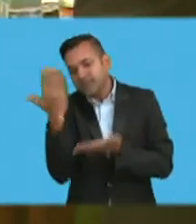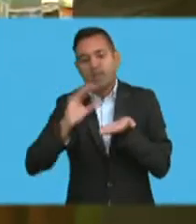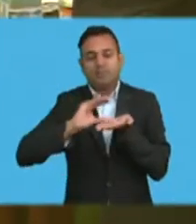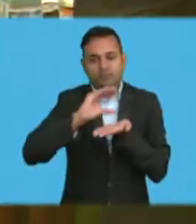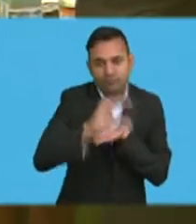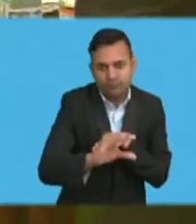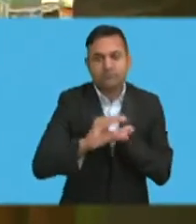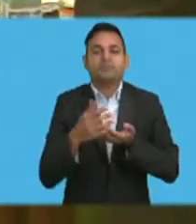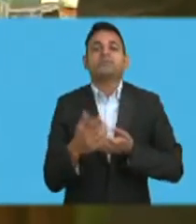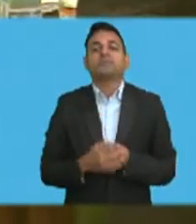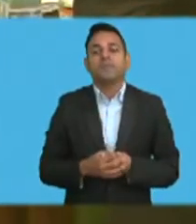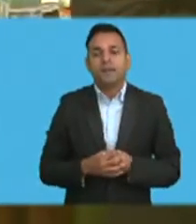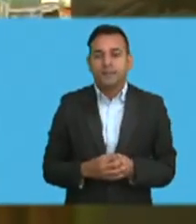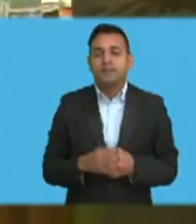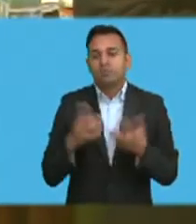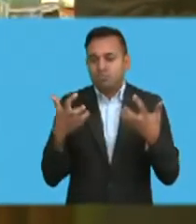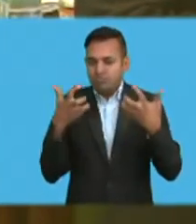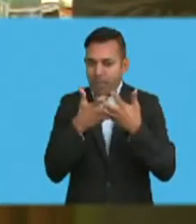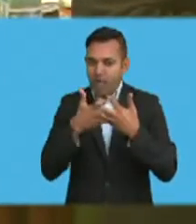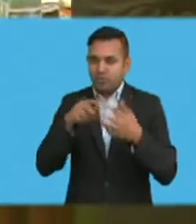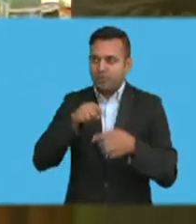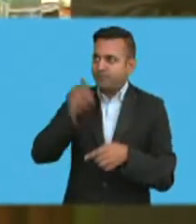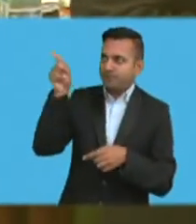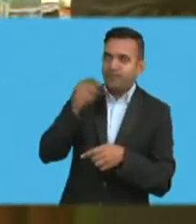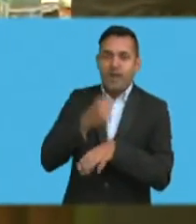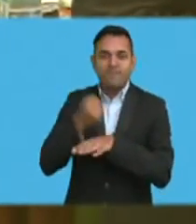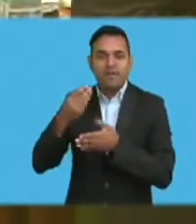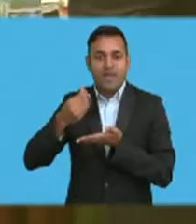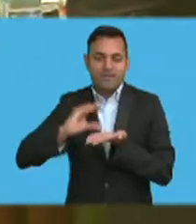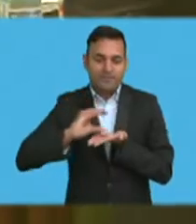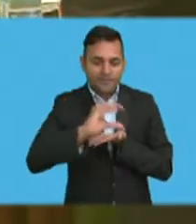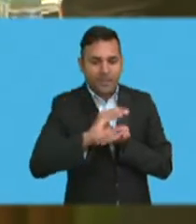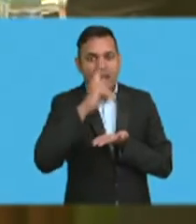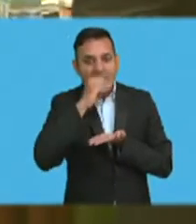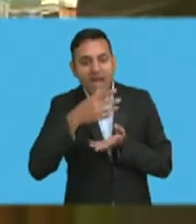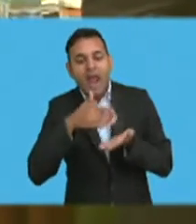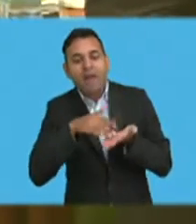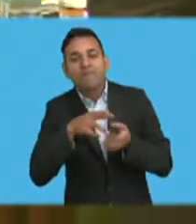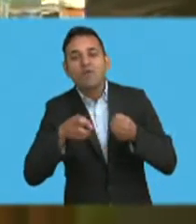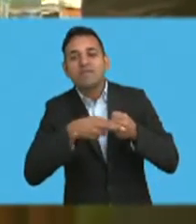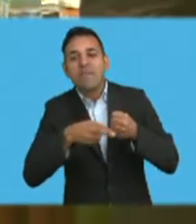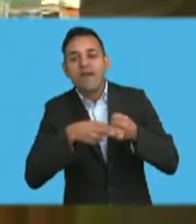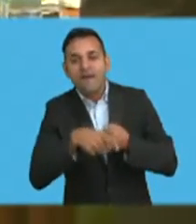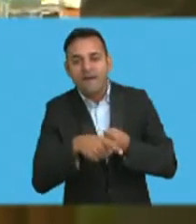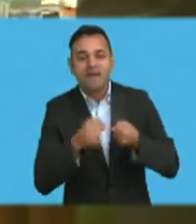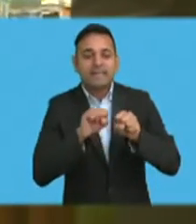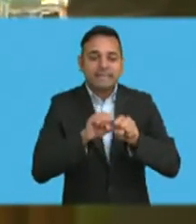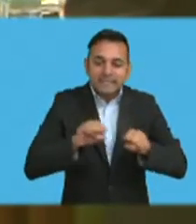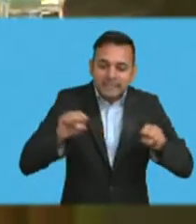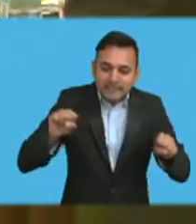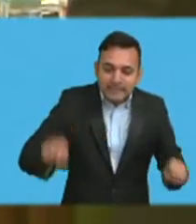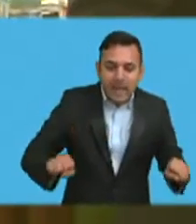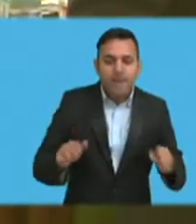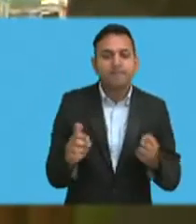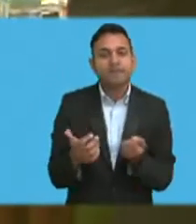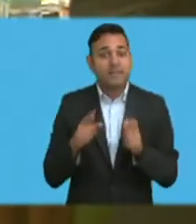sense of payment. So that's why such amount has been allocated to the Town Council to ensure that we are able to assist the Town Council in